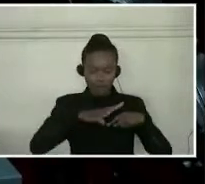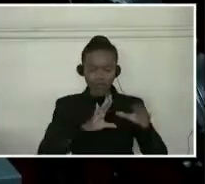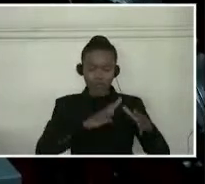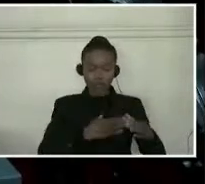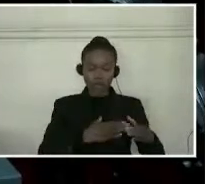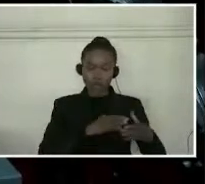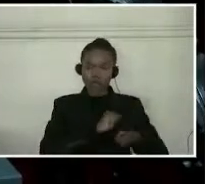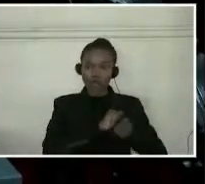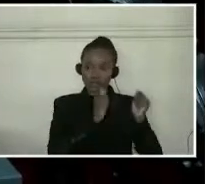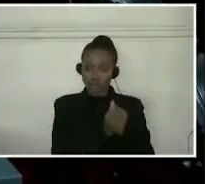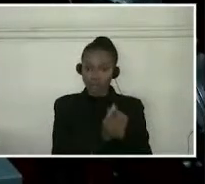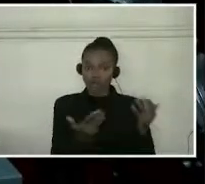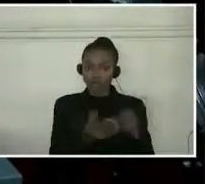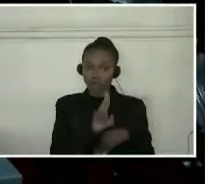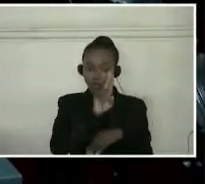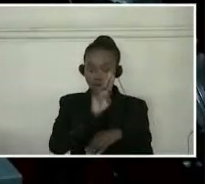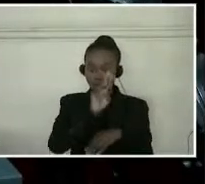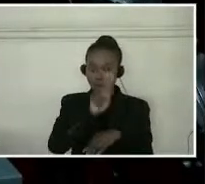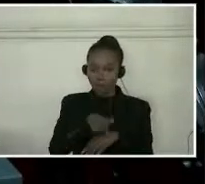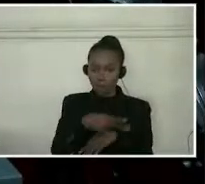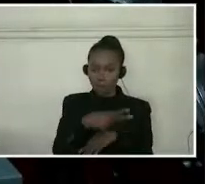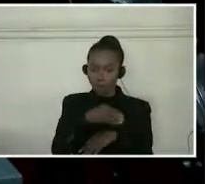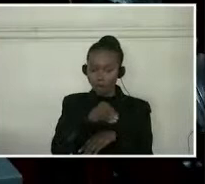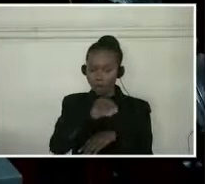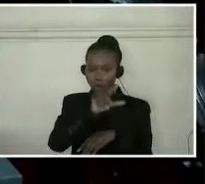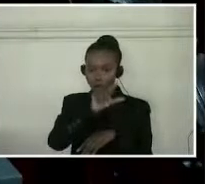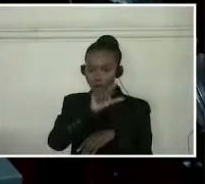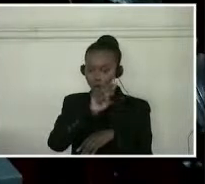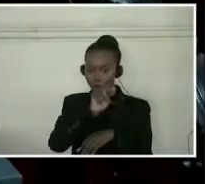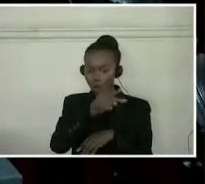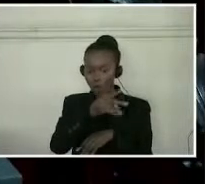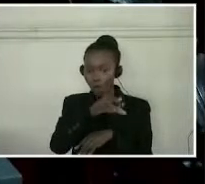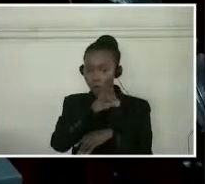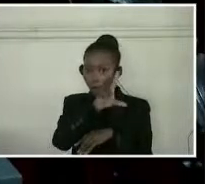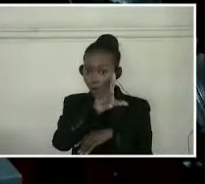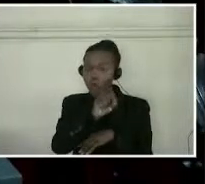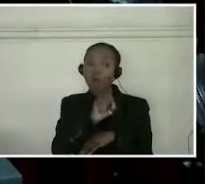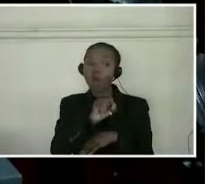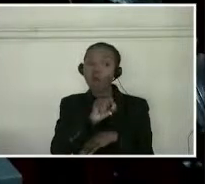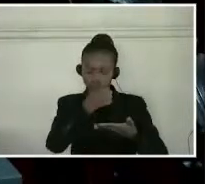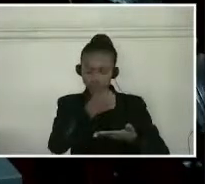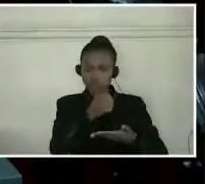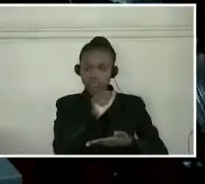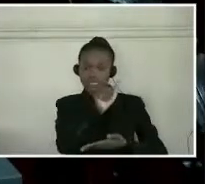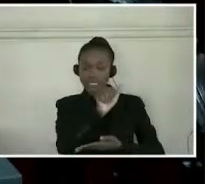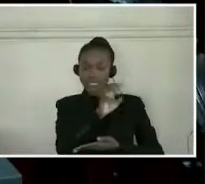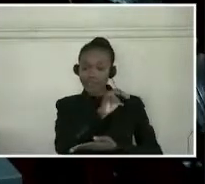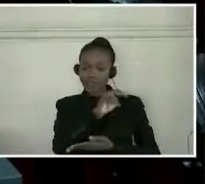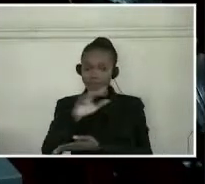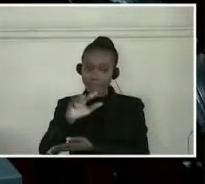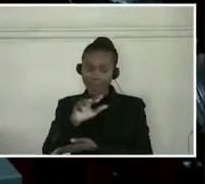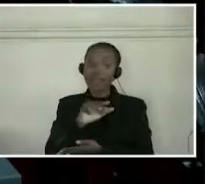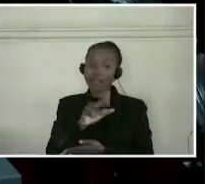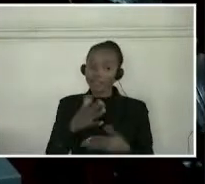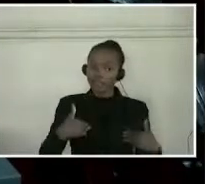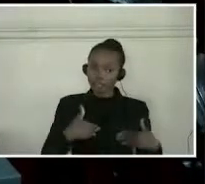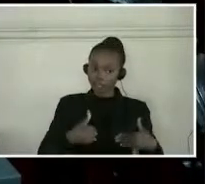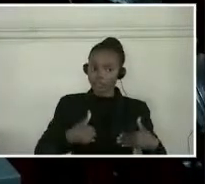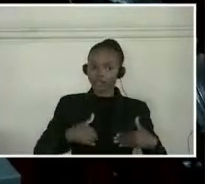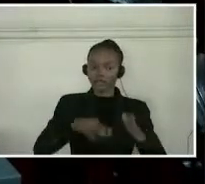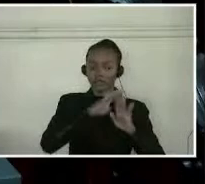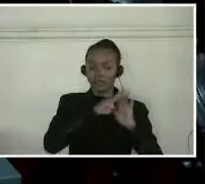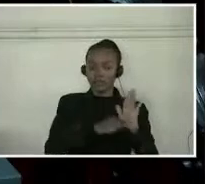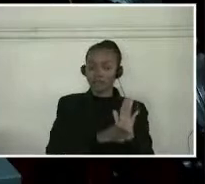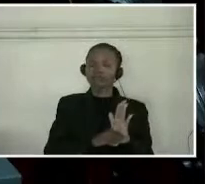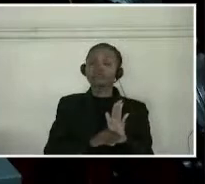clinton where a commitment of 6 million was made by the department to kickstart the project of sports complex in the area we visited the